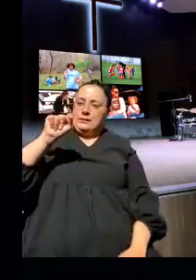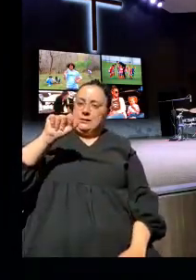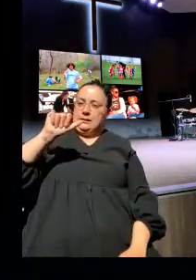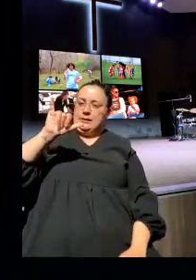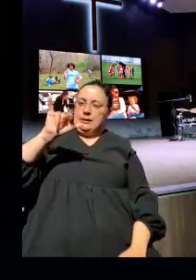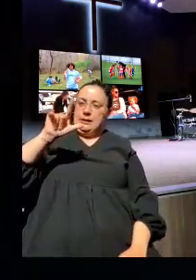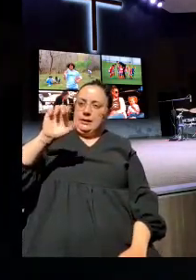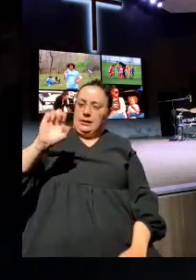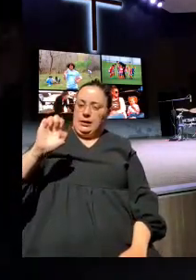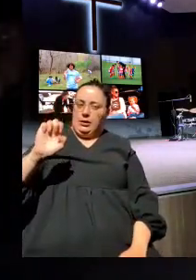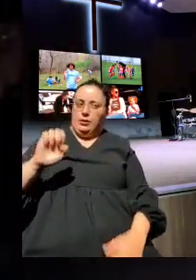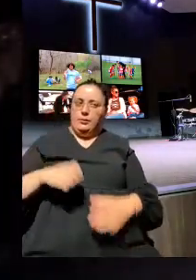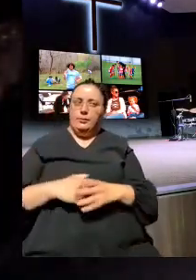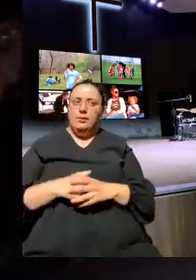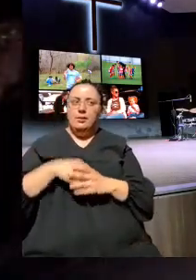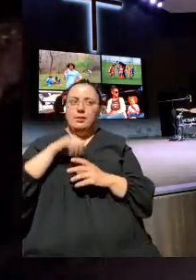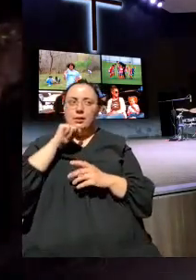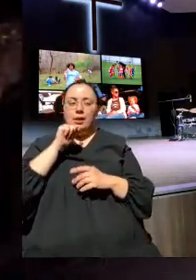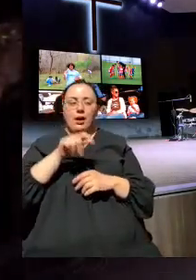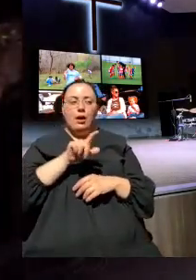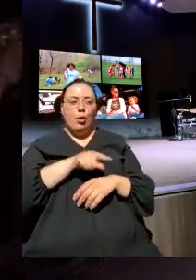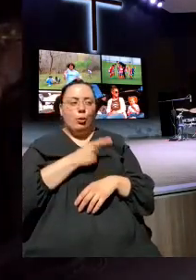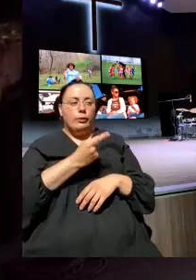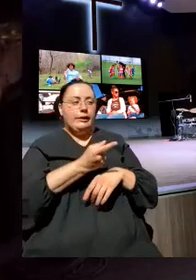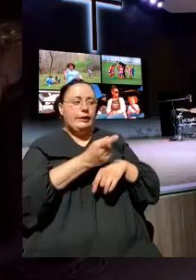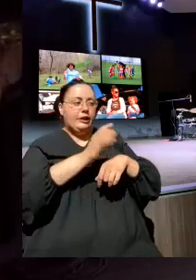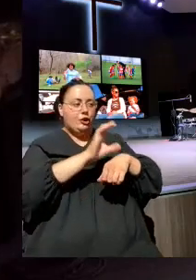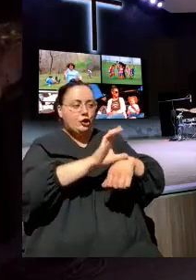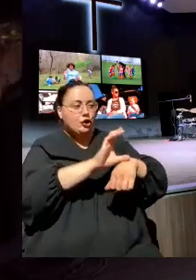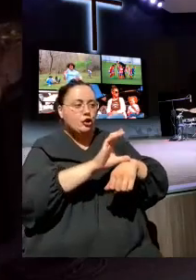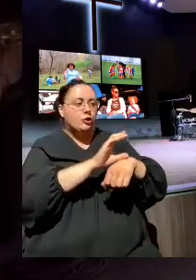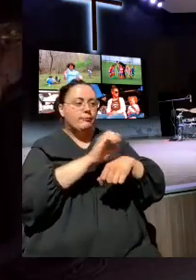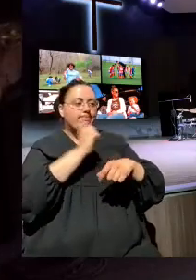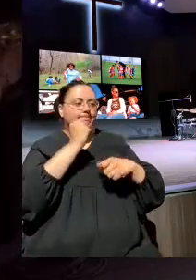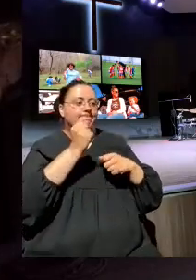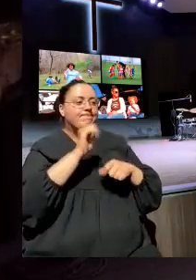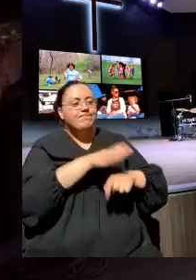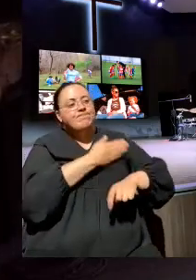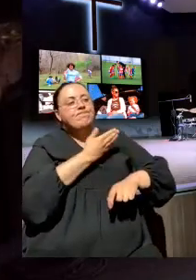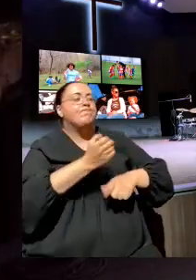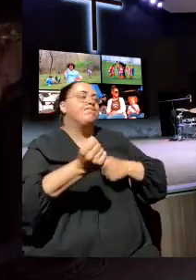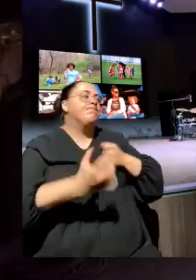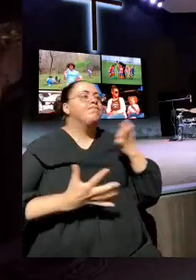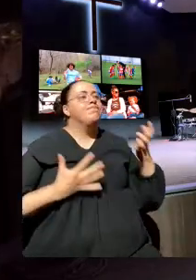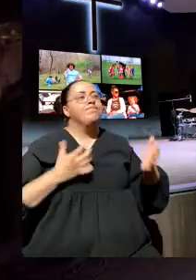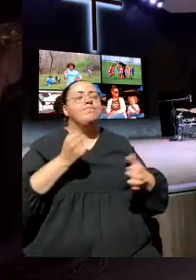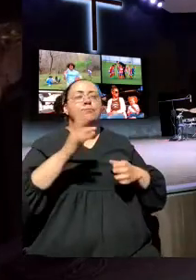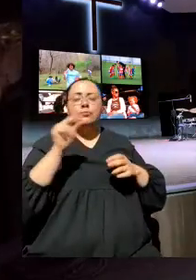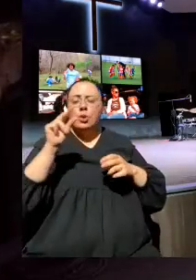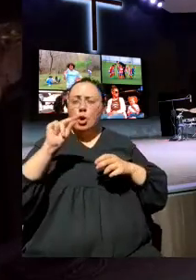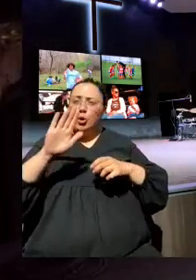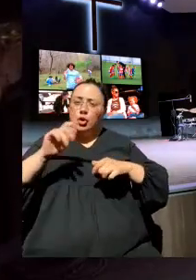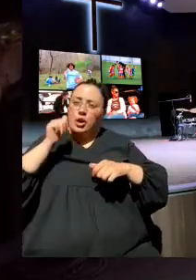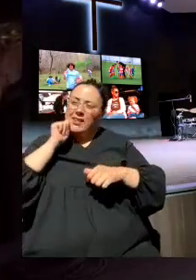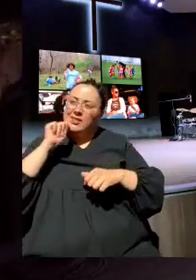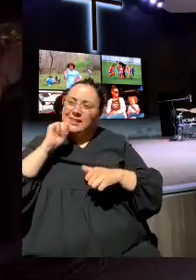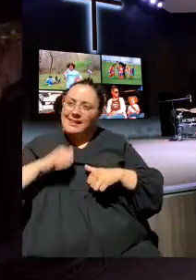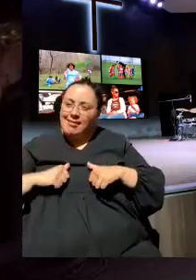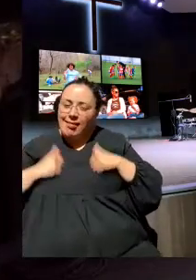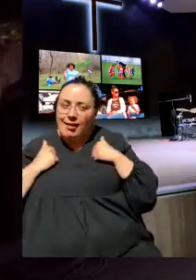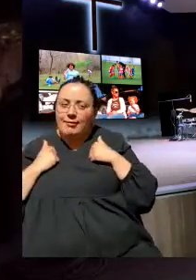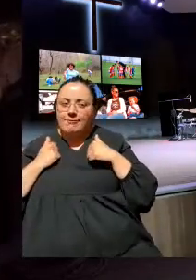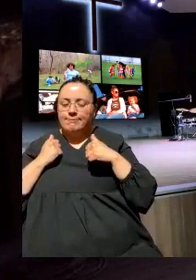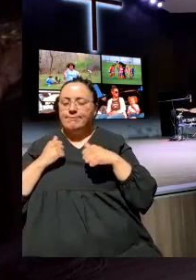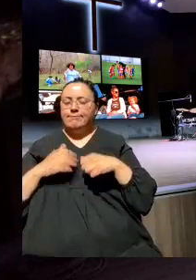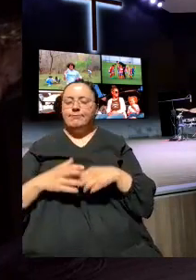day or when we're saying grace. They're watching us as role models for the way that we interact with people in our world all